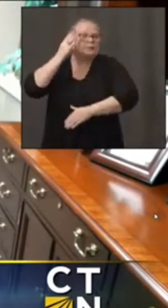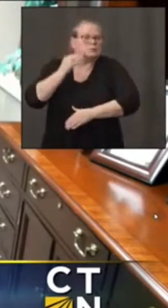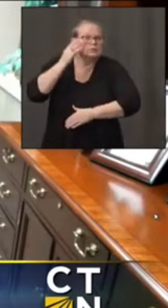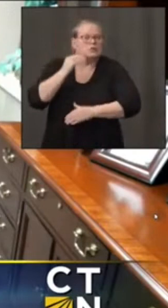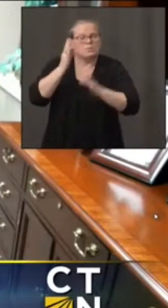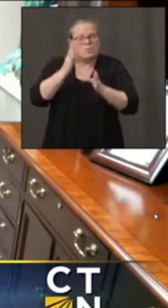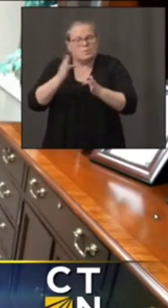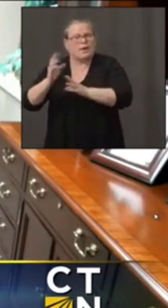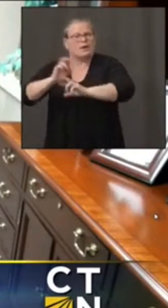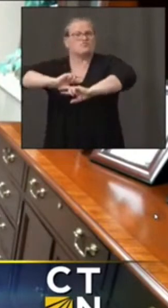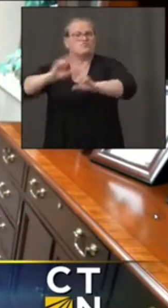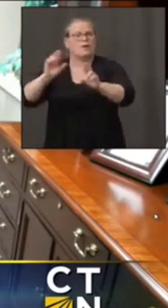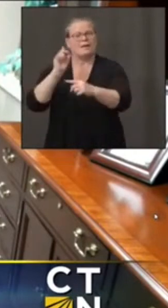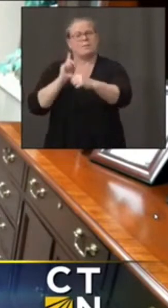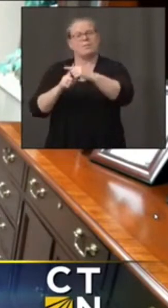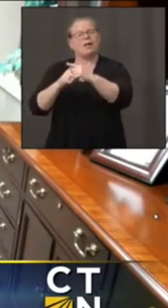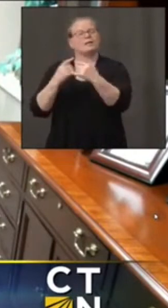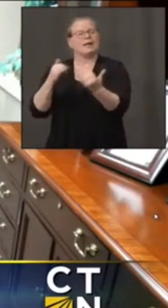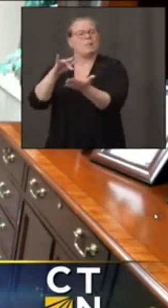much more effective.